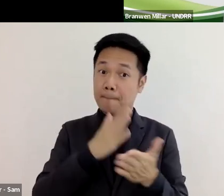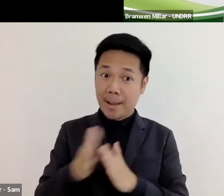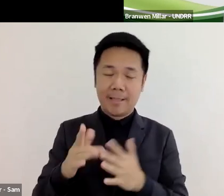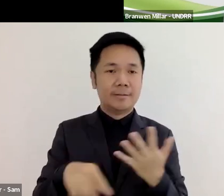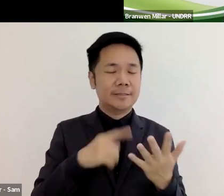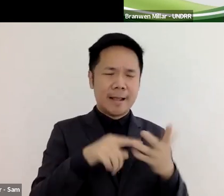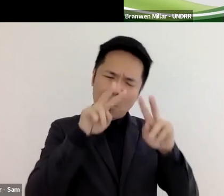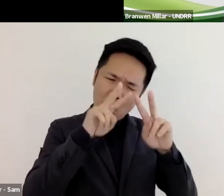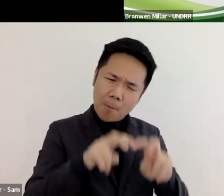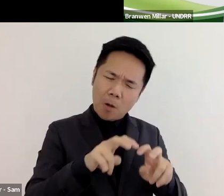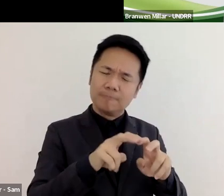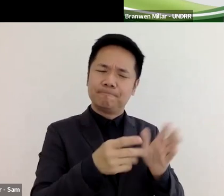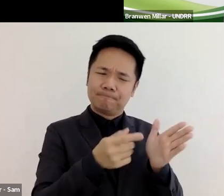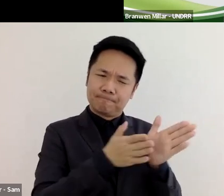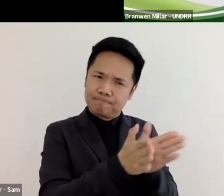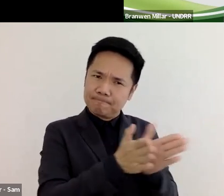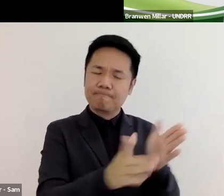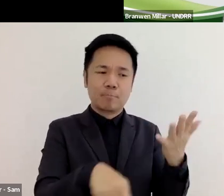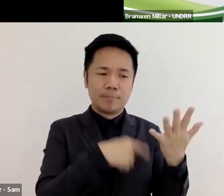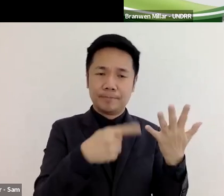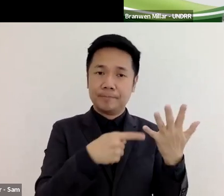analysis report.